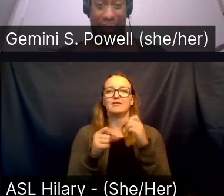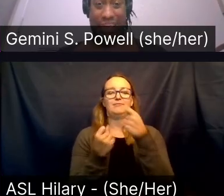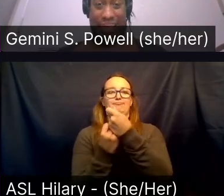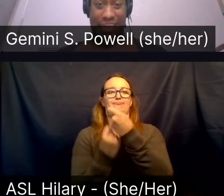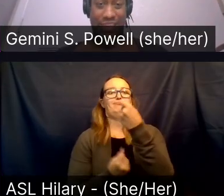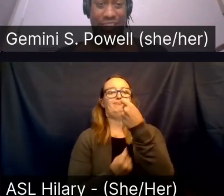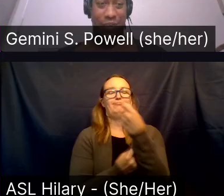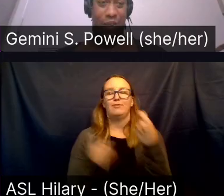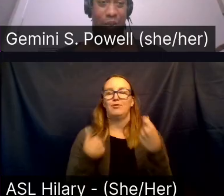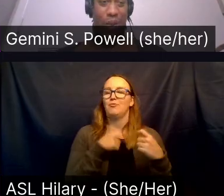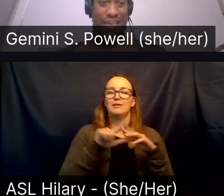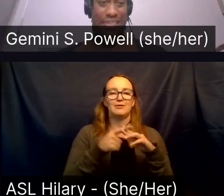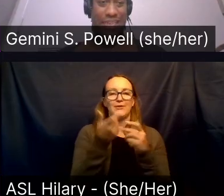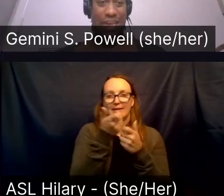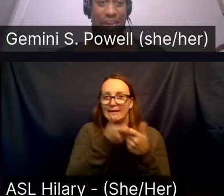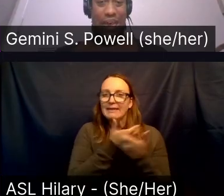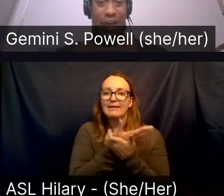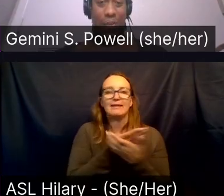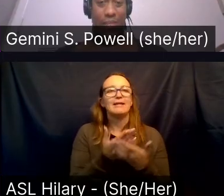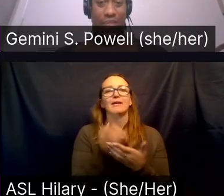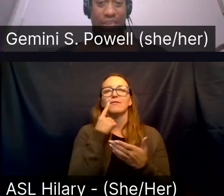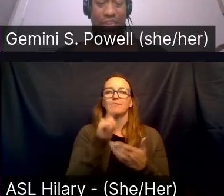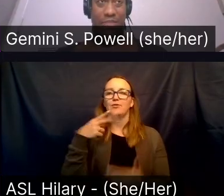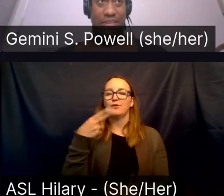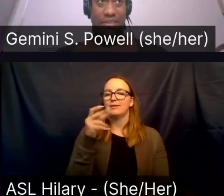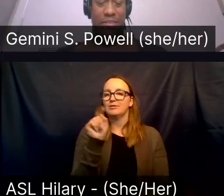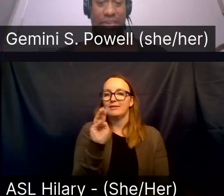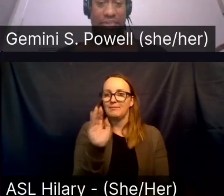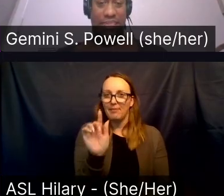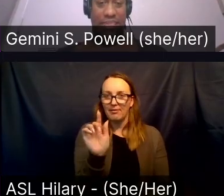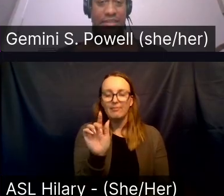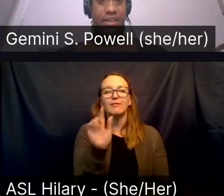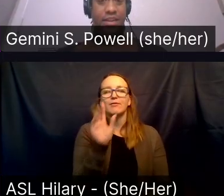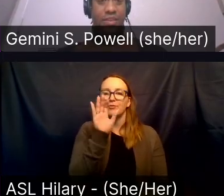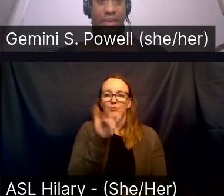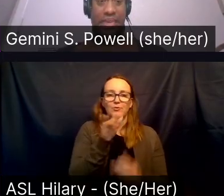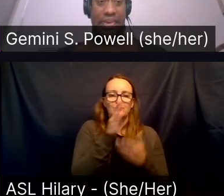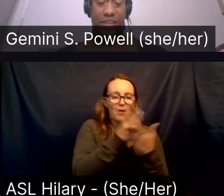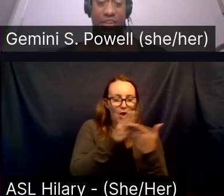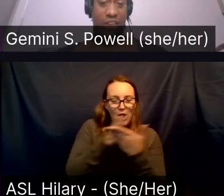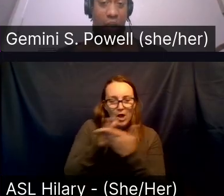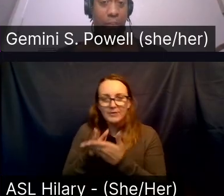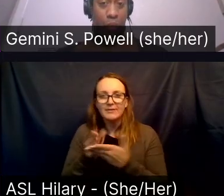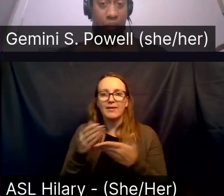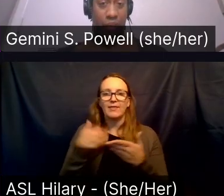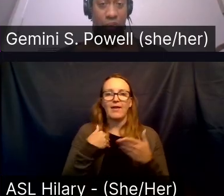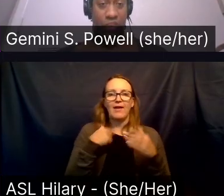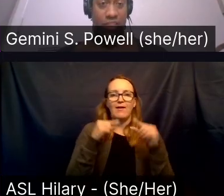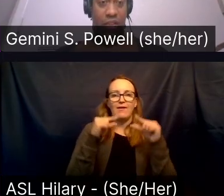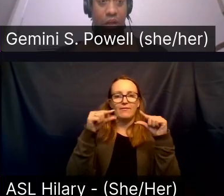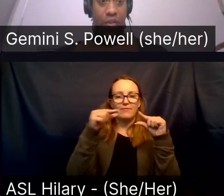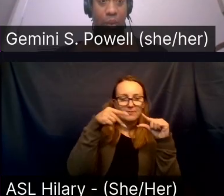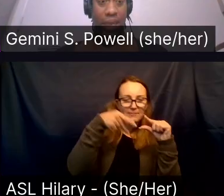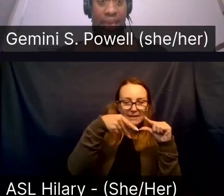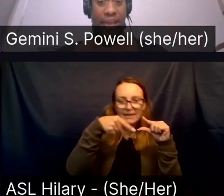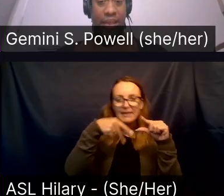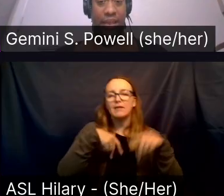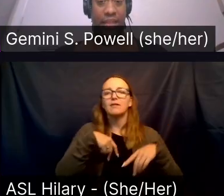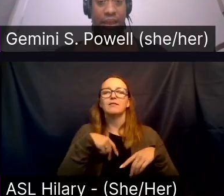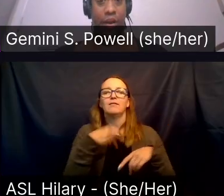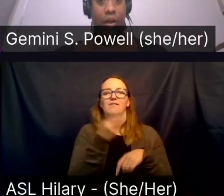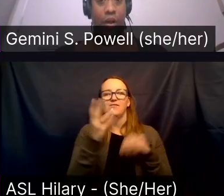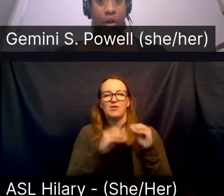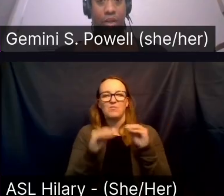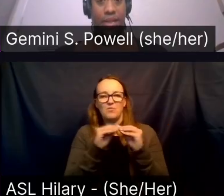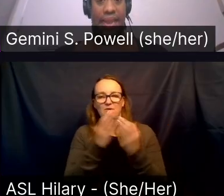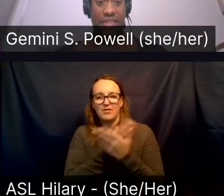start anything HTML-wise. These bits and pieces, there's a P and there's a couple more that we'll see along the way.